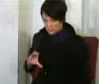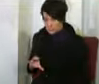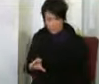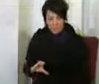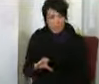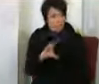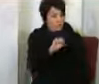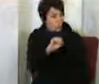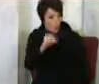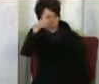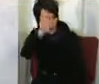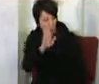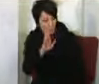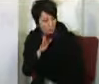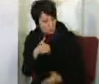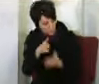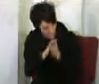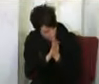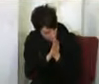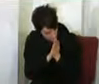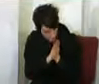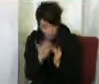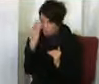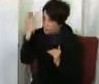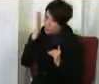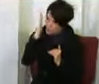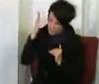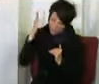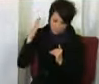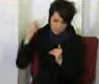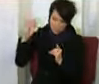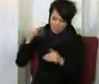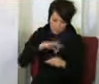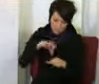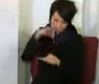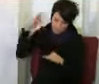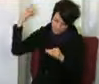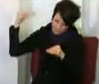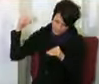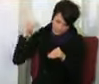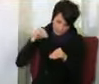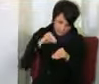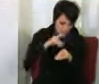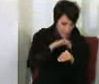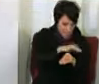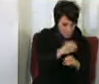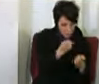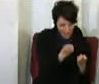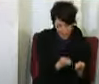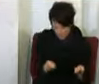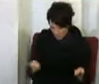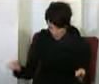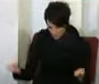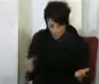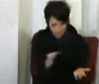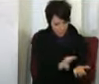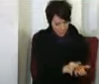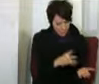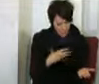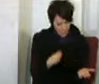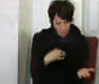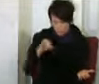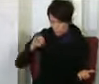So God, we ask right now that you would send your spirit to these elements, the wafer, the juice,